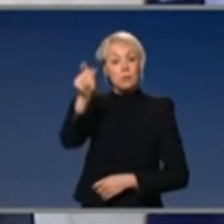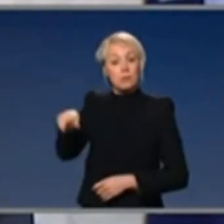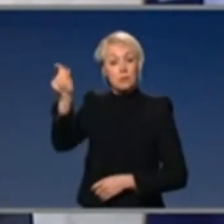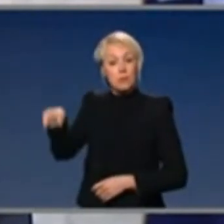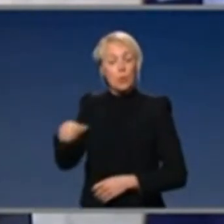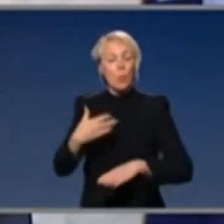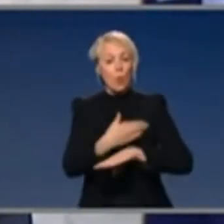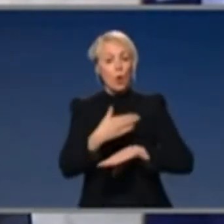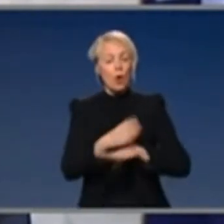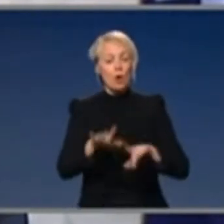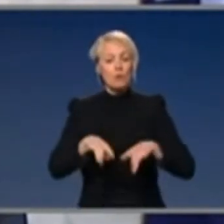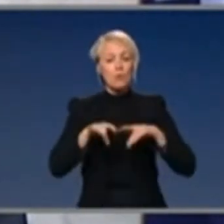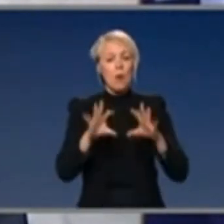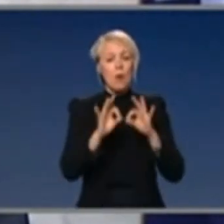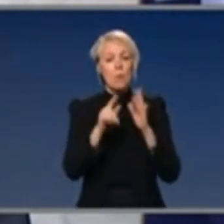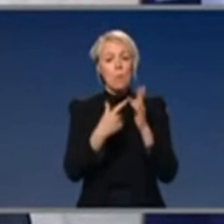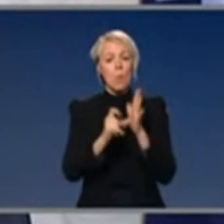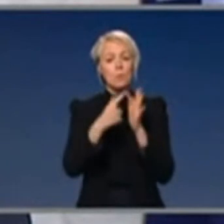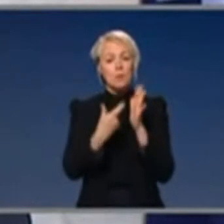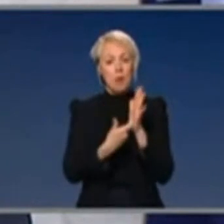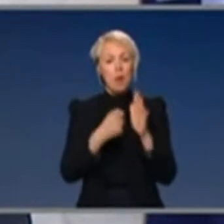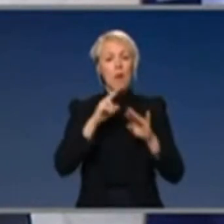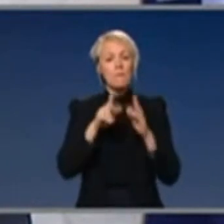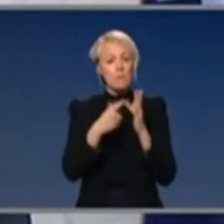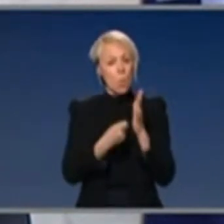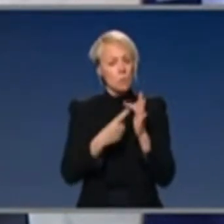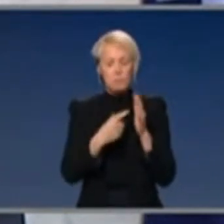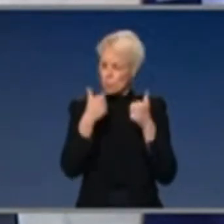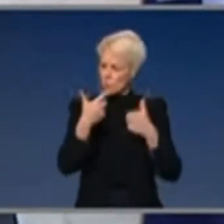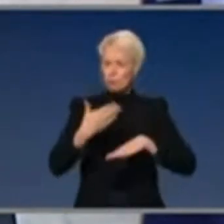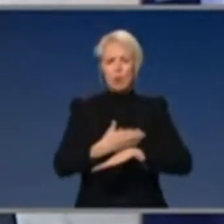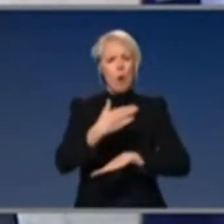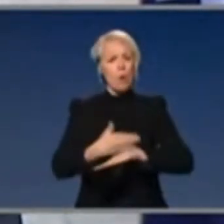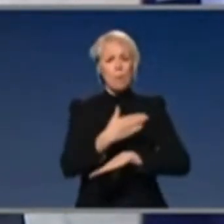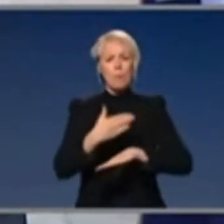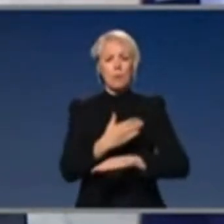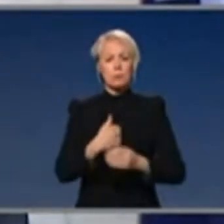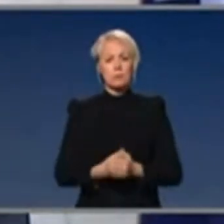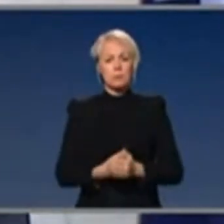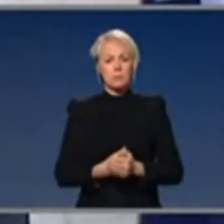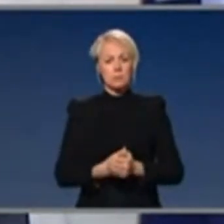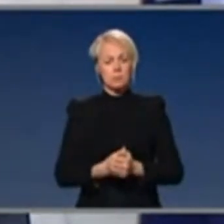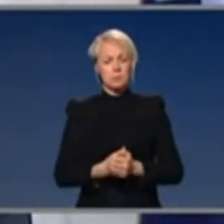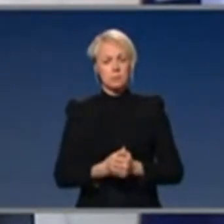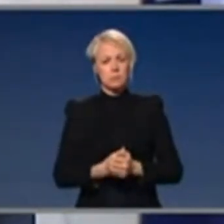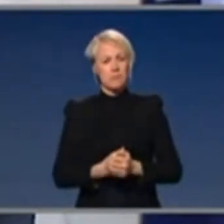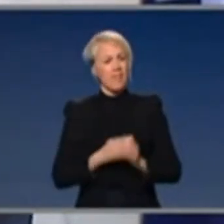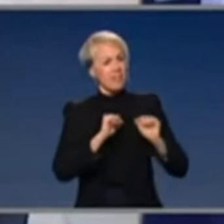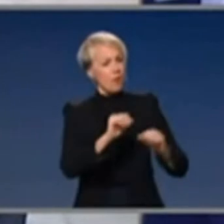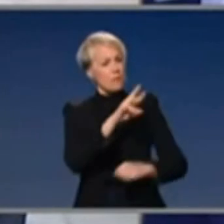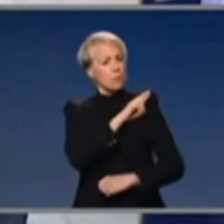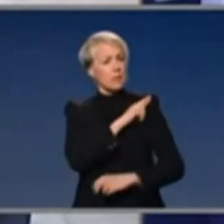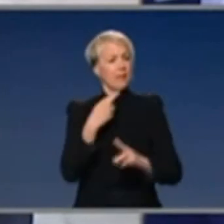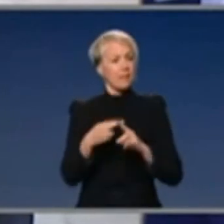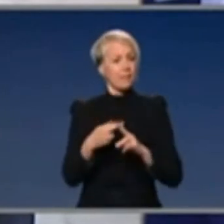have done their job in relation to this incident and others, but they do not provide clearances. They are not.